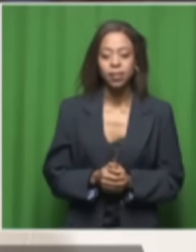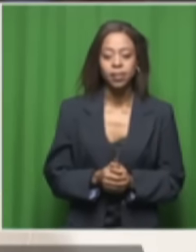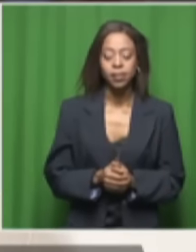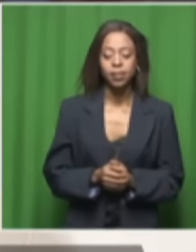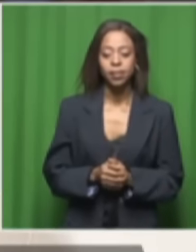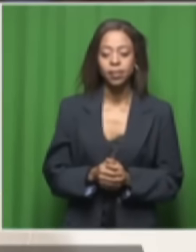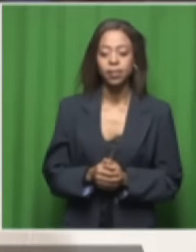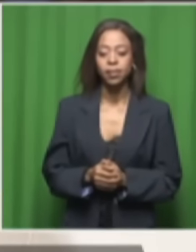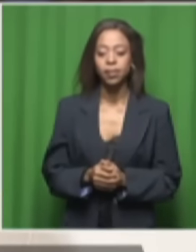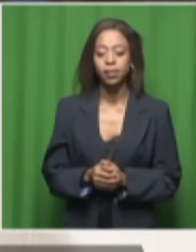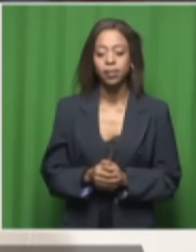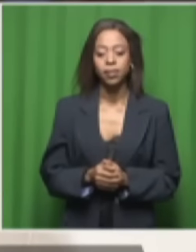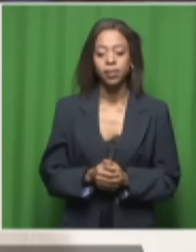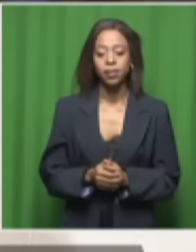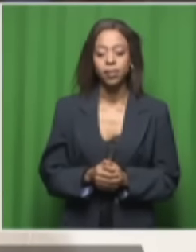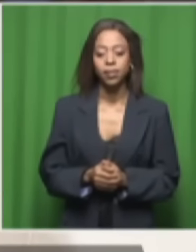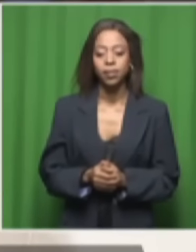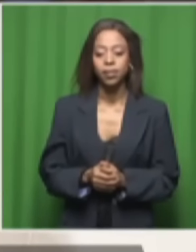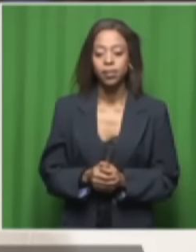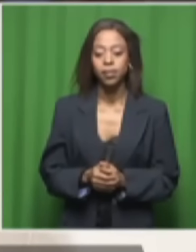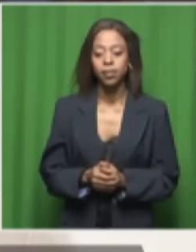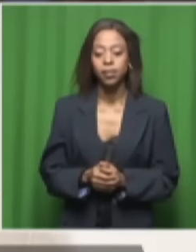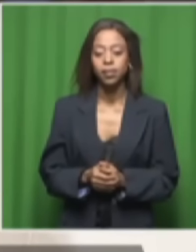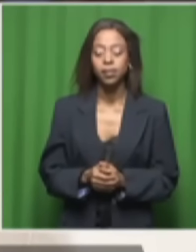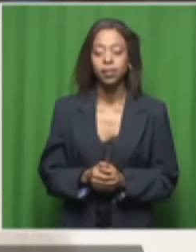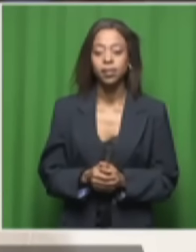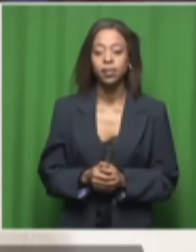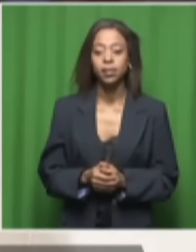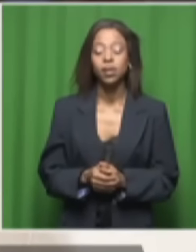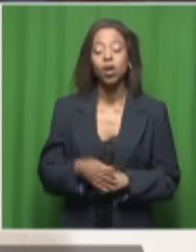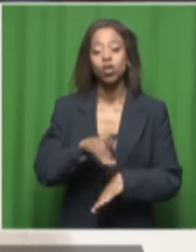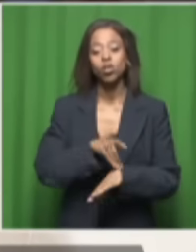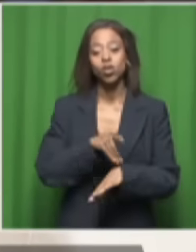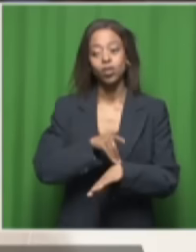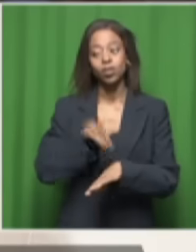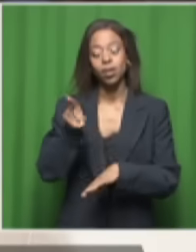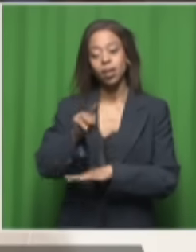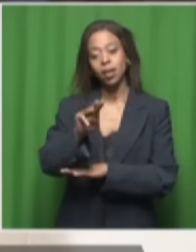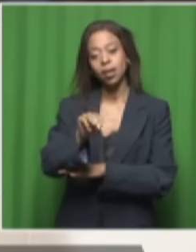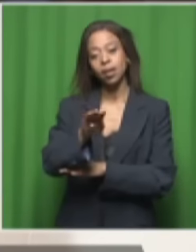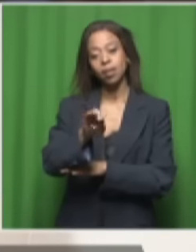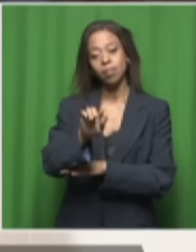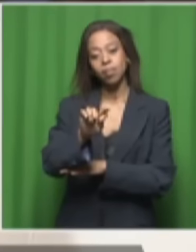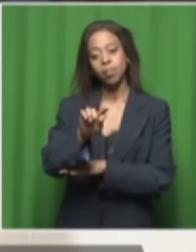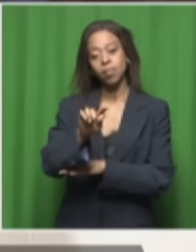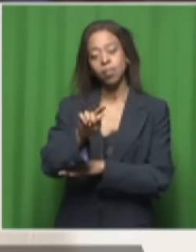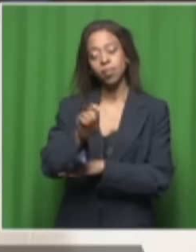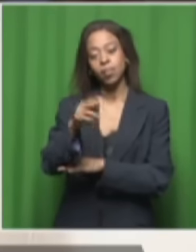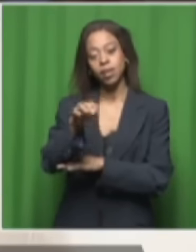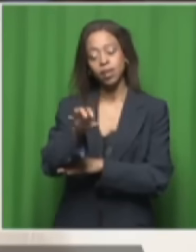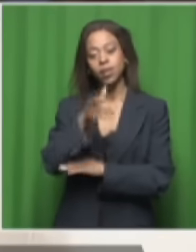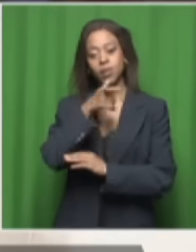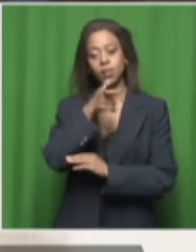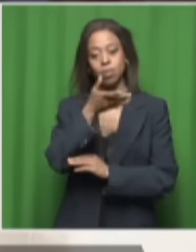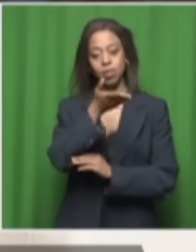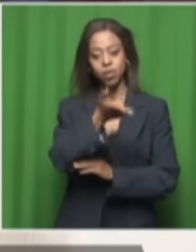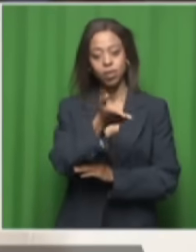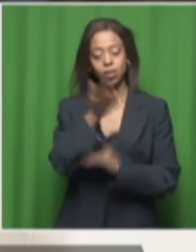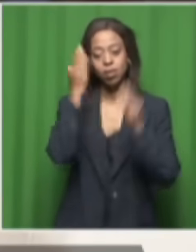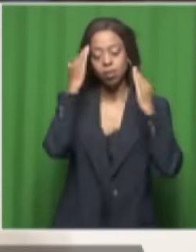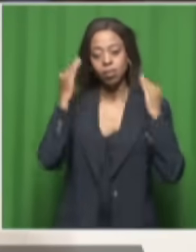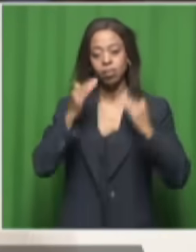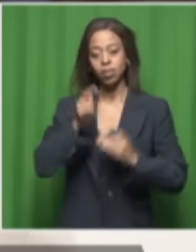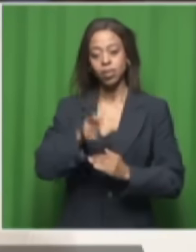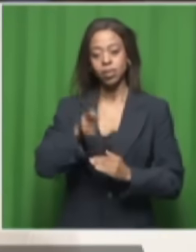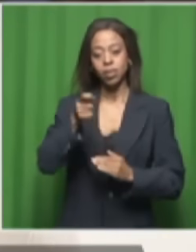to piggyback onto something Dr. Mbete said and say this to you. I give the judges the benefit of